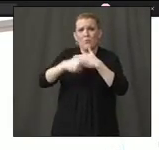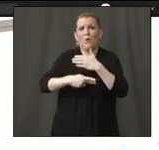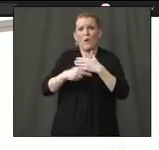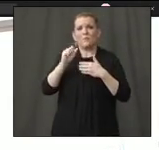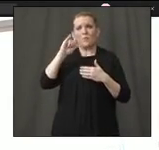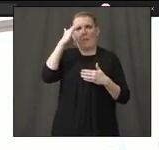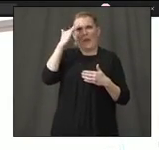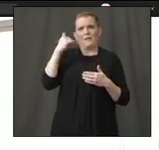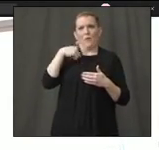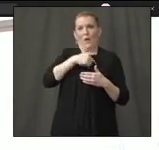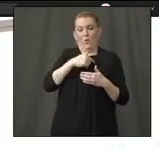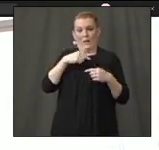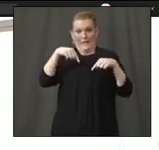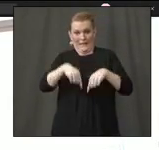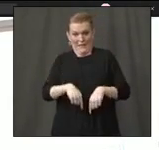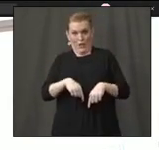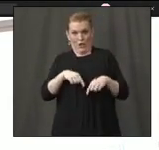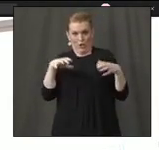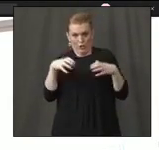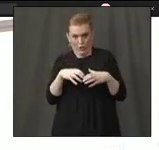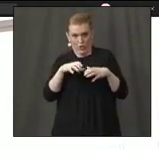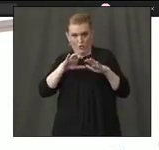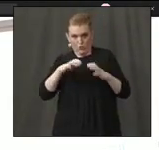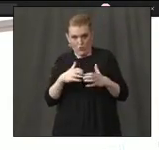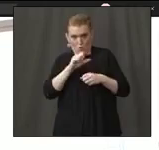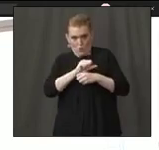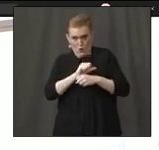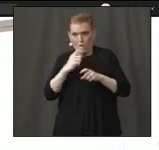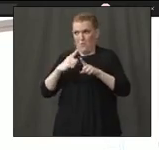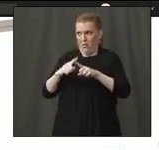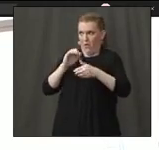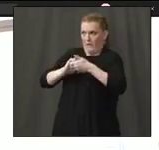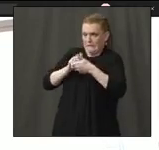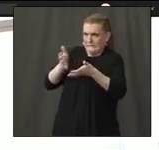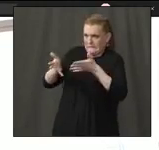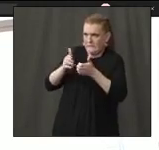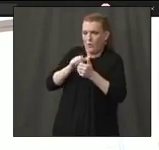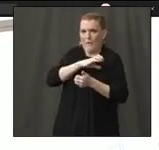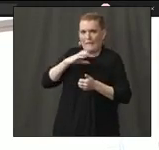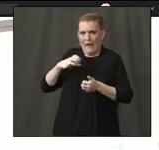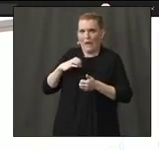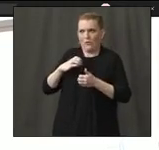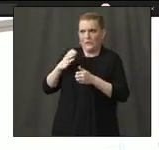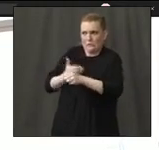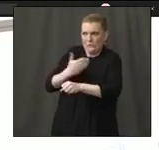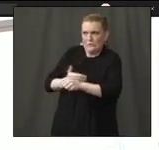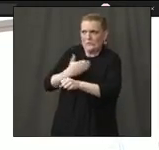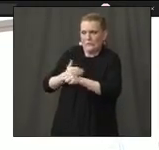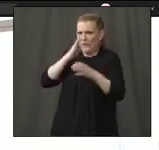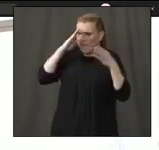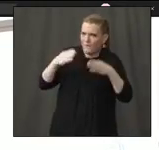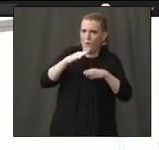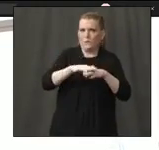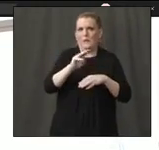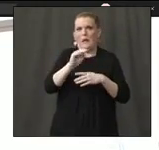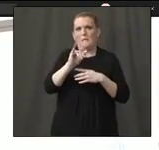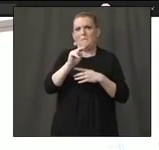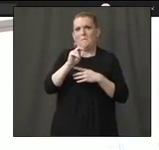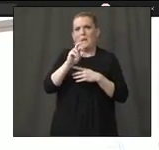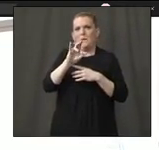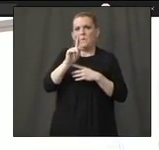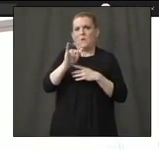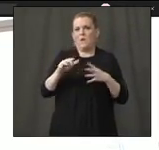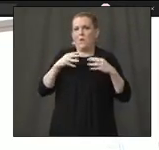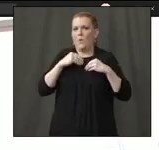as Congress with this next round. So we hope to see those adjustments and more dollars being accessible to